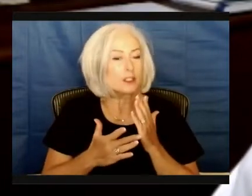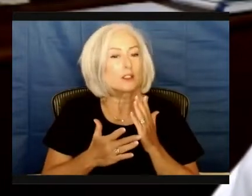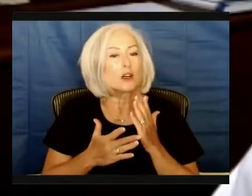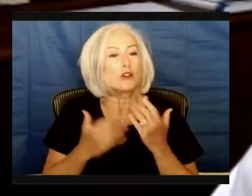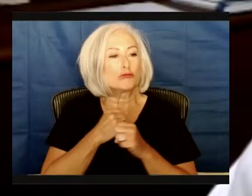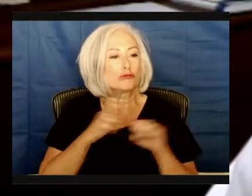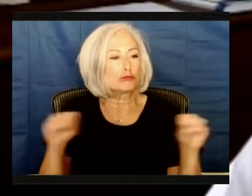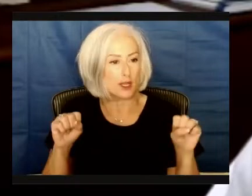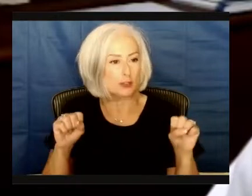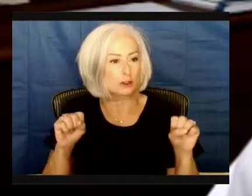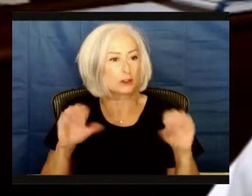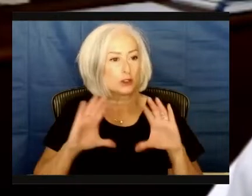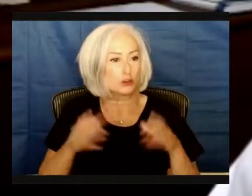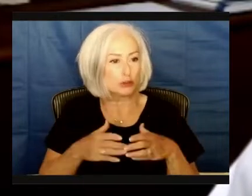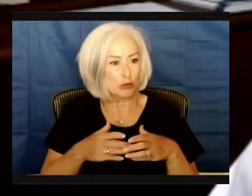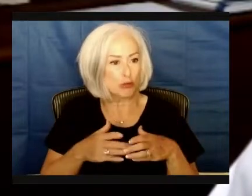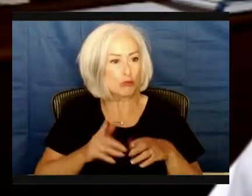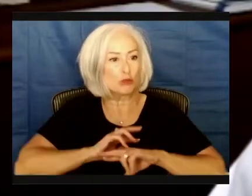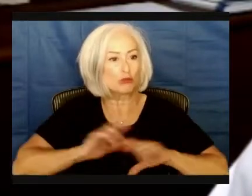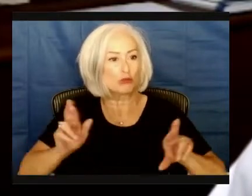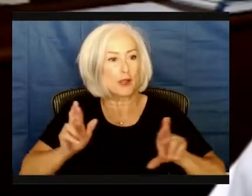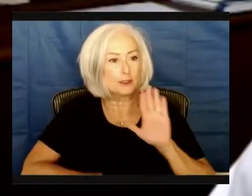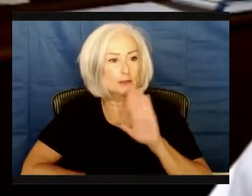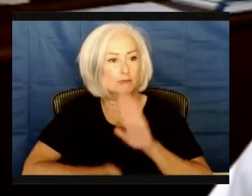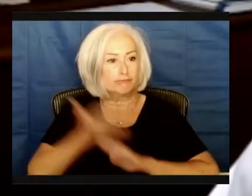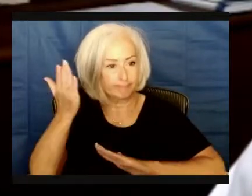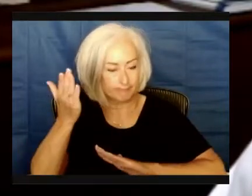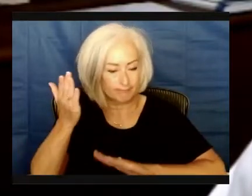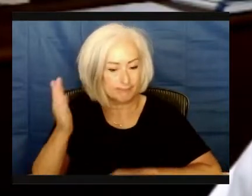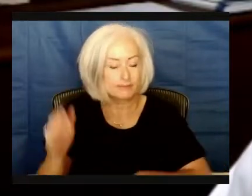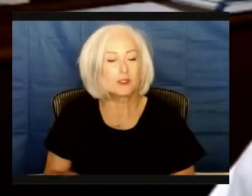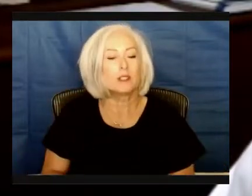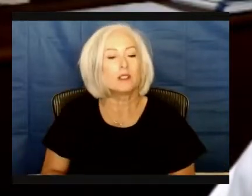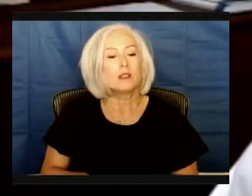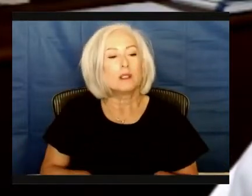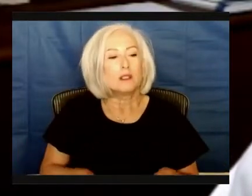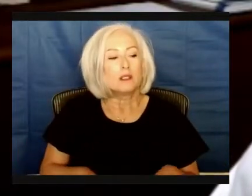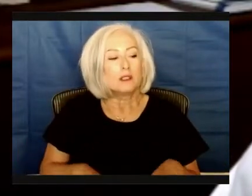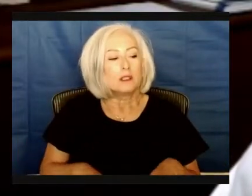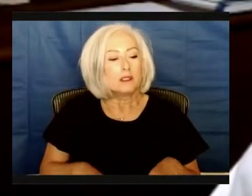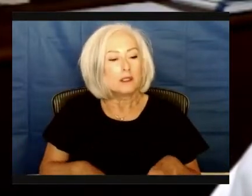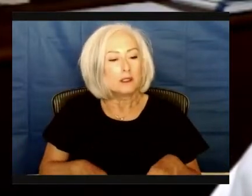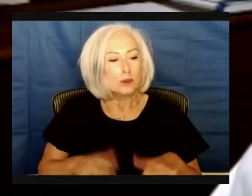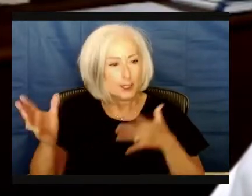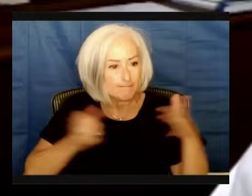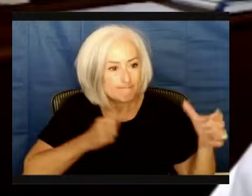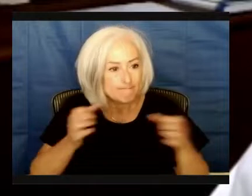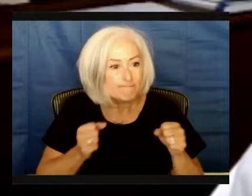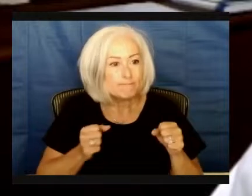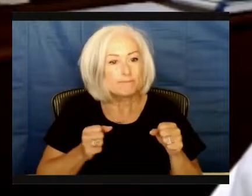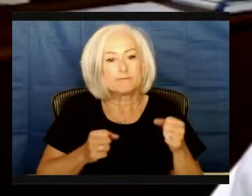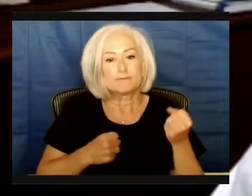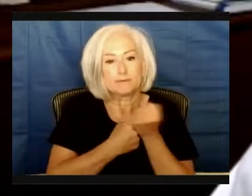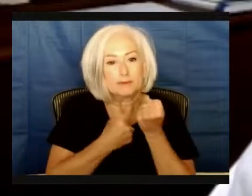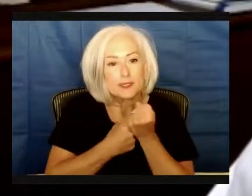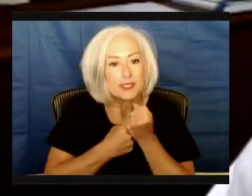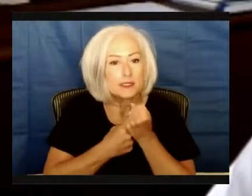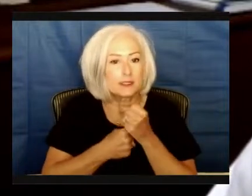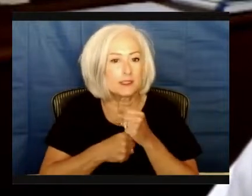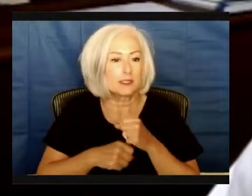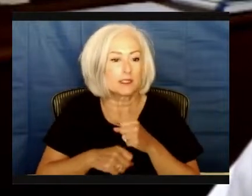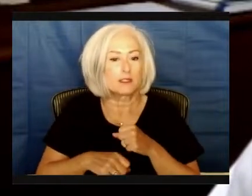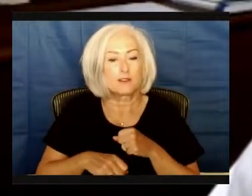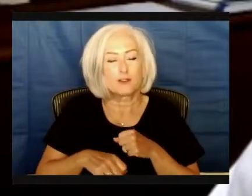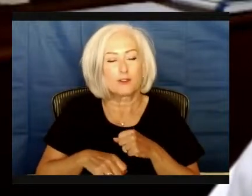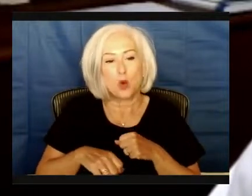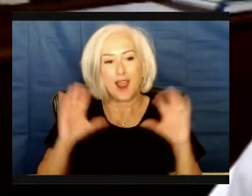that time. Also began to put together mutual aid ambulance strike teams